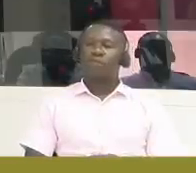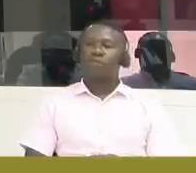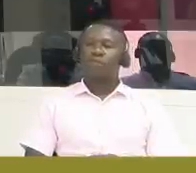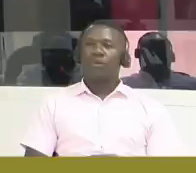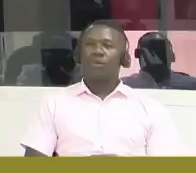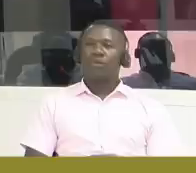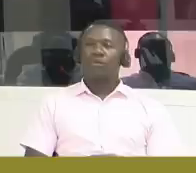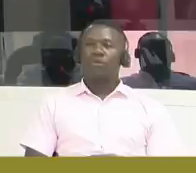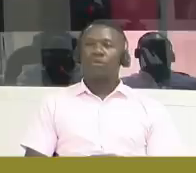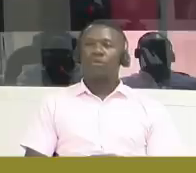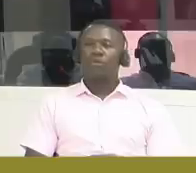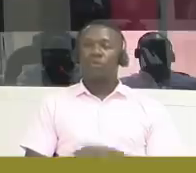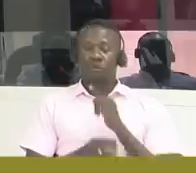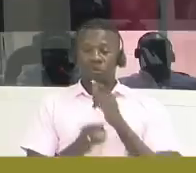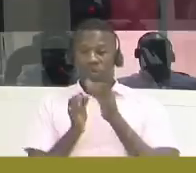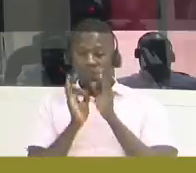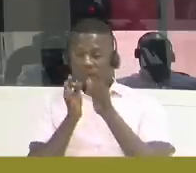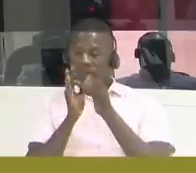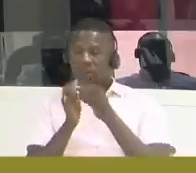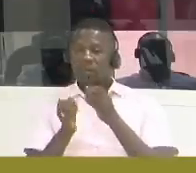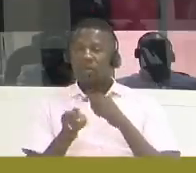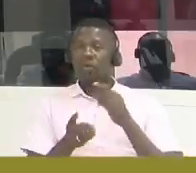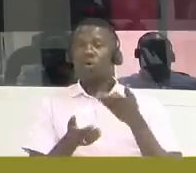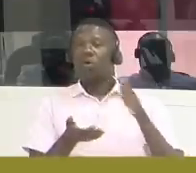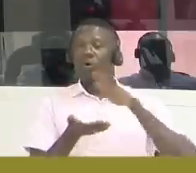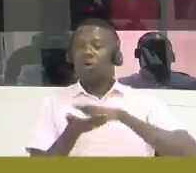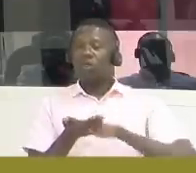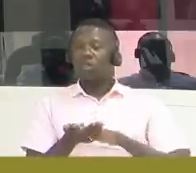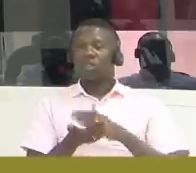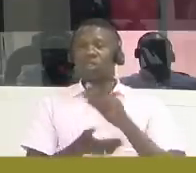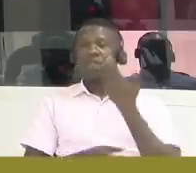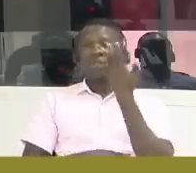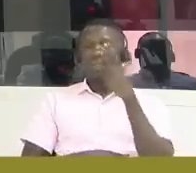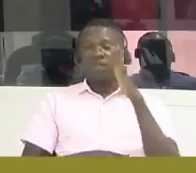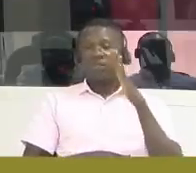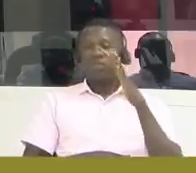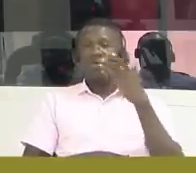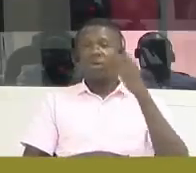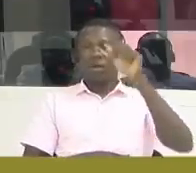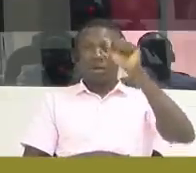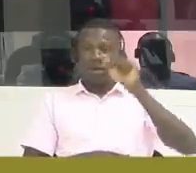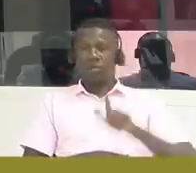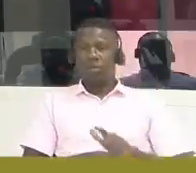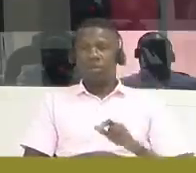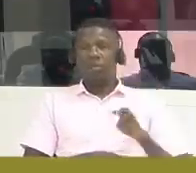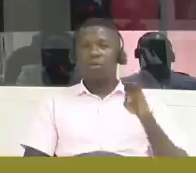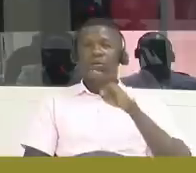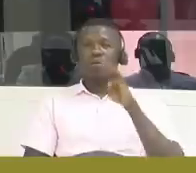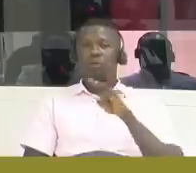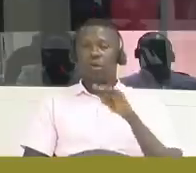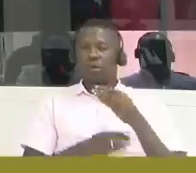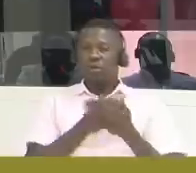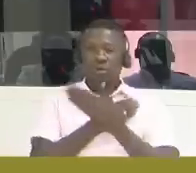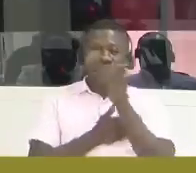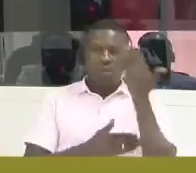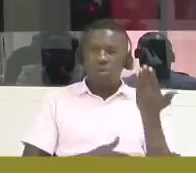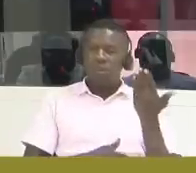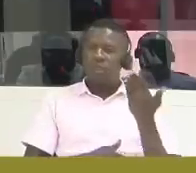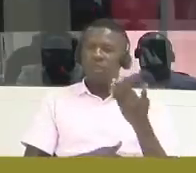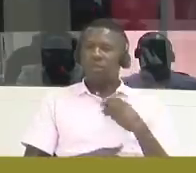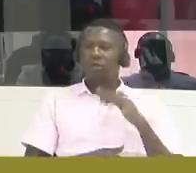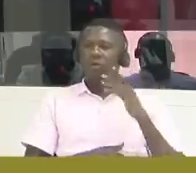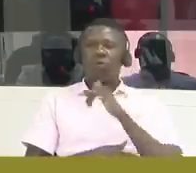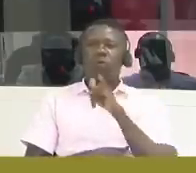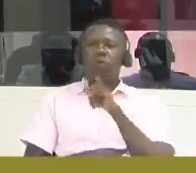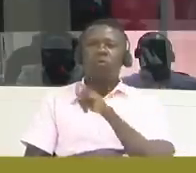You mentioned that it was on the 10th of April, Monday morning. Yeah. Do you know what year that was? It was